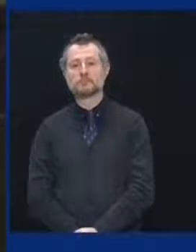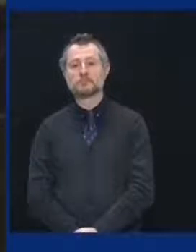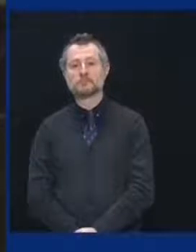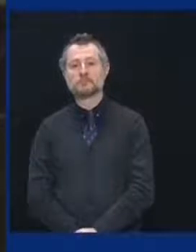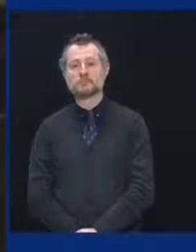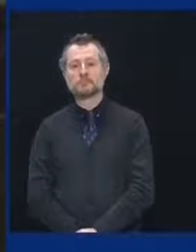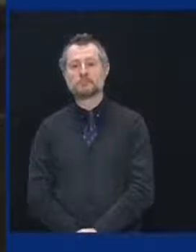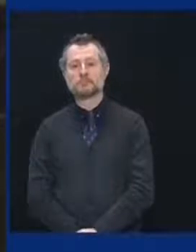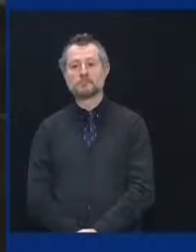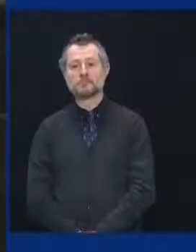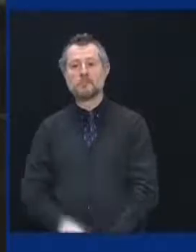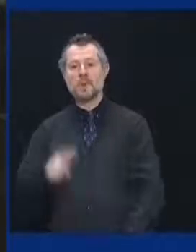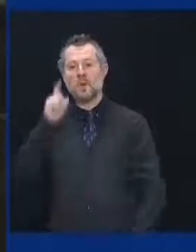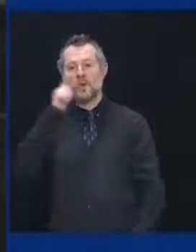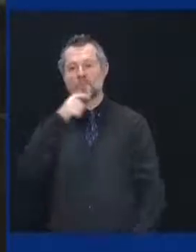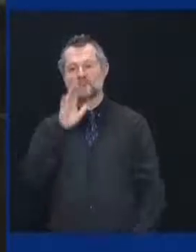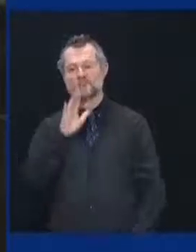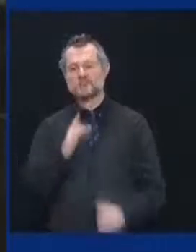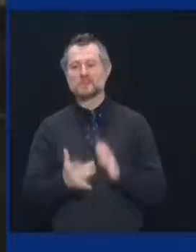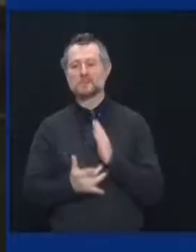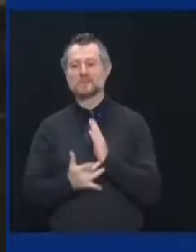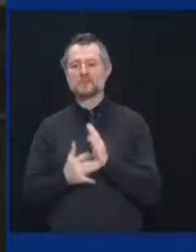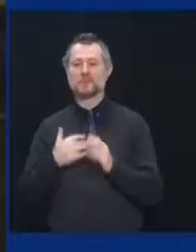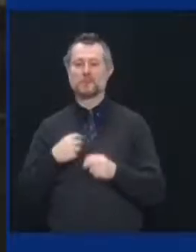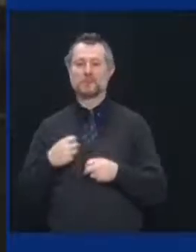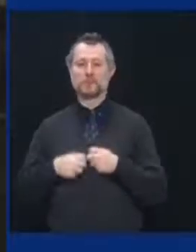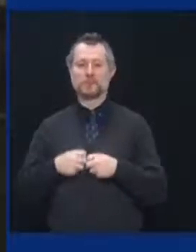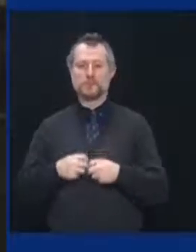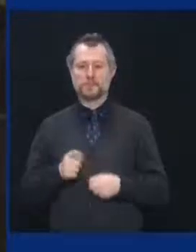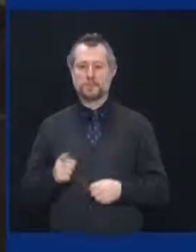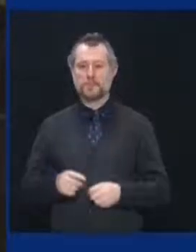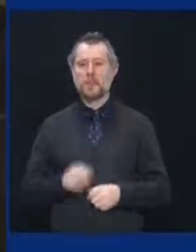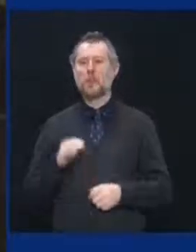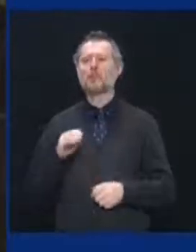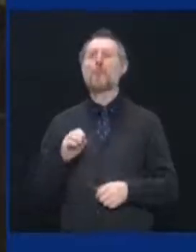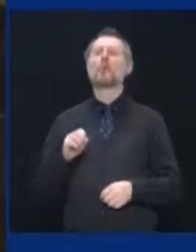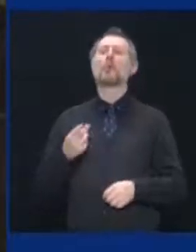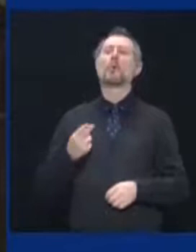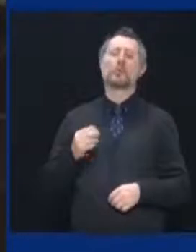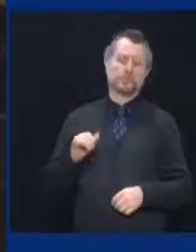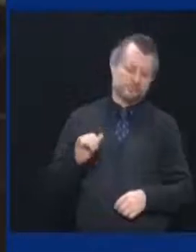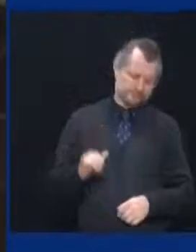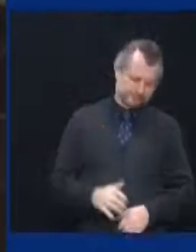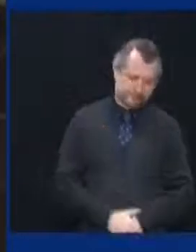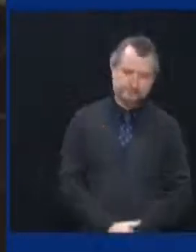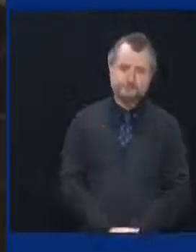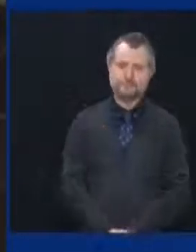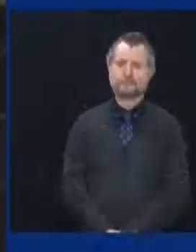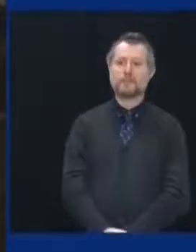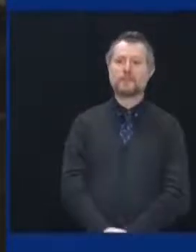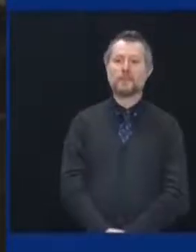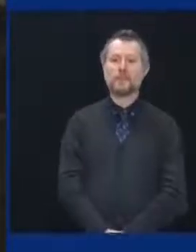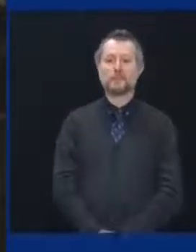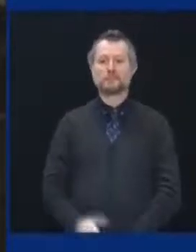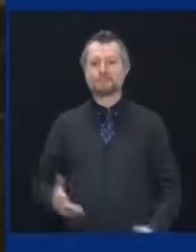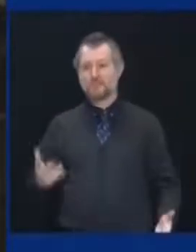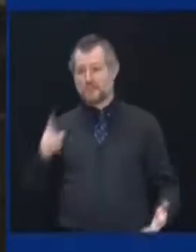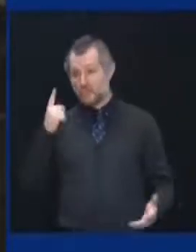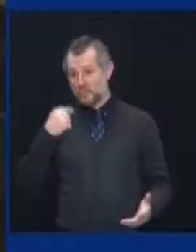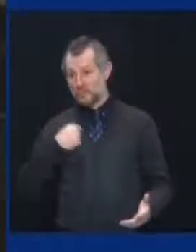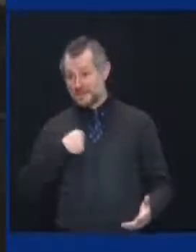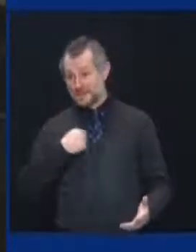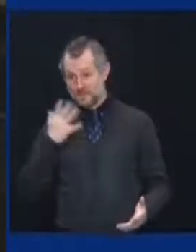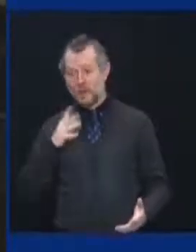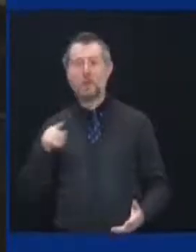Stand by. We are having technical difficulties. Oh. Figured it was our side as opposed to Mr. Fink's side.